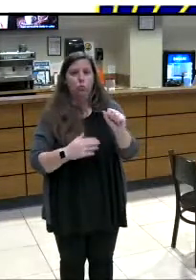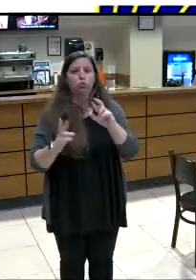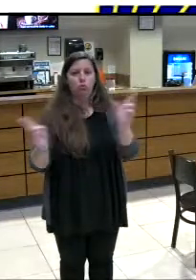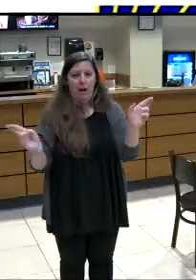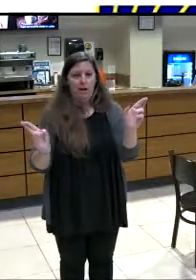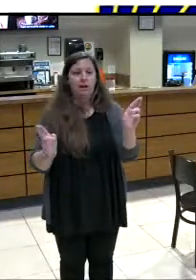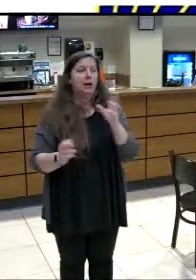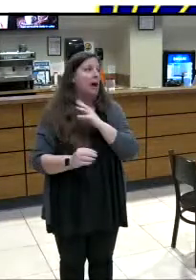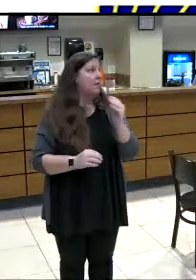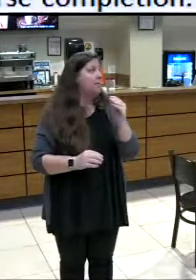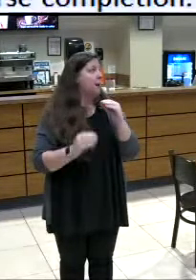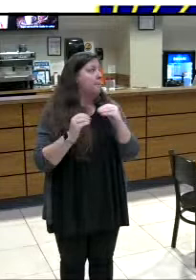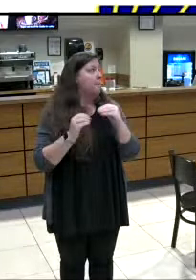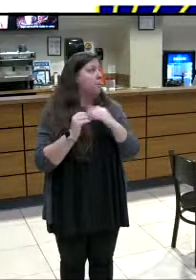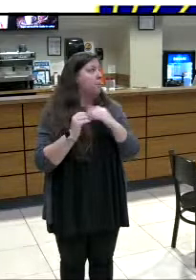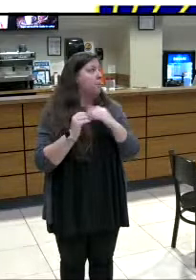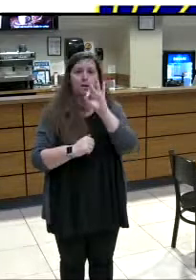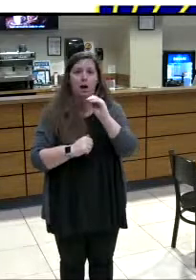and career ready.